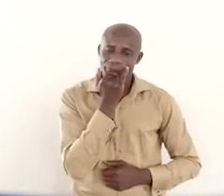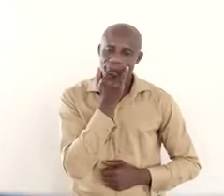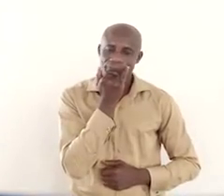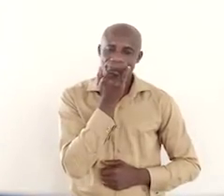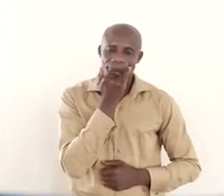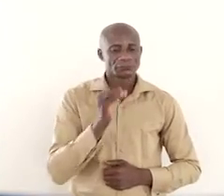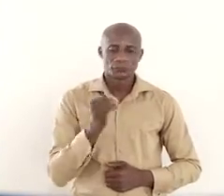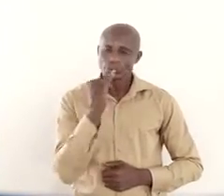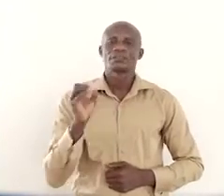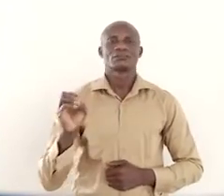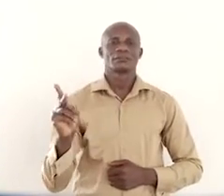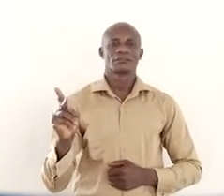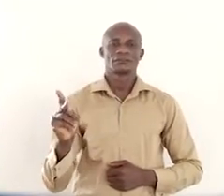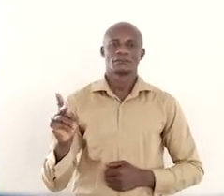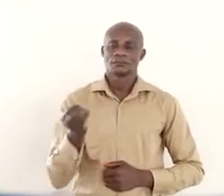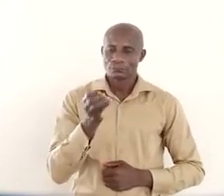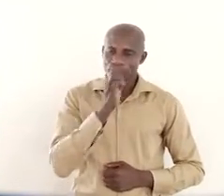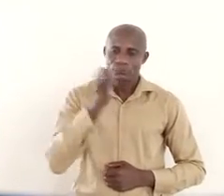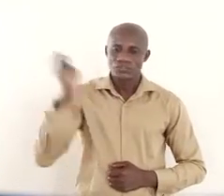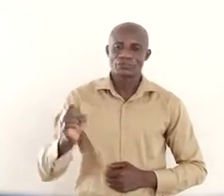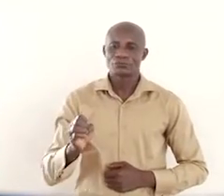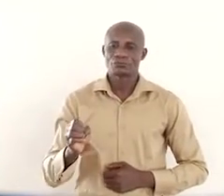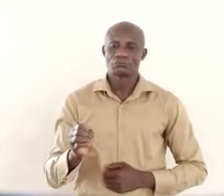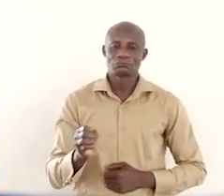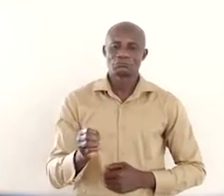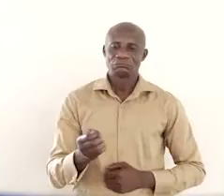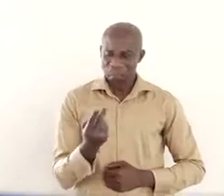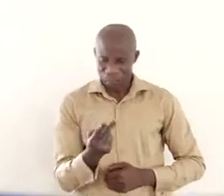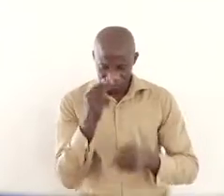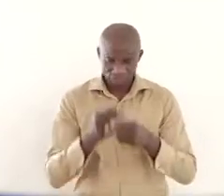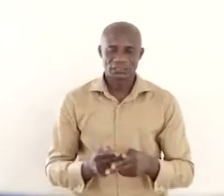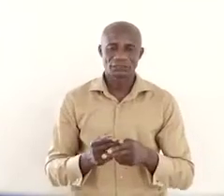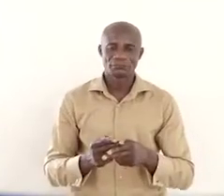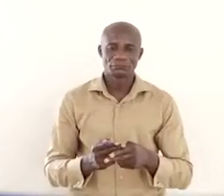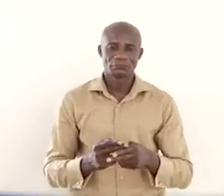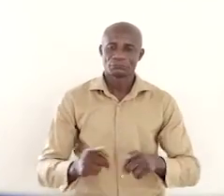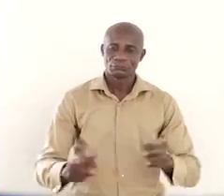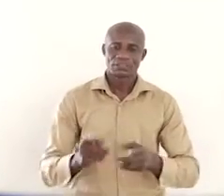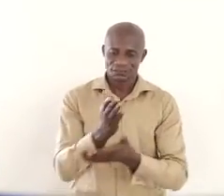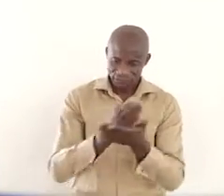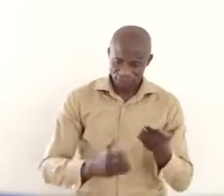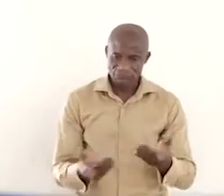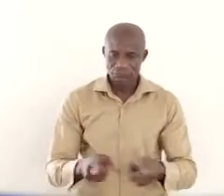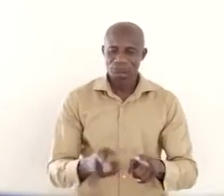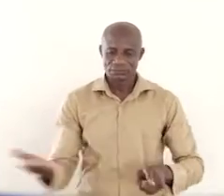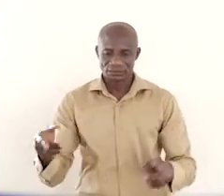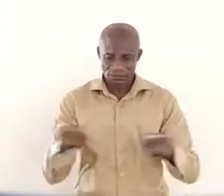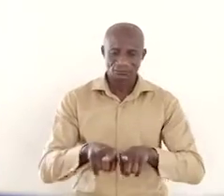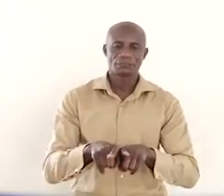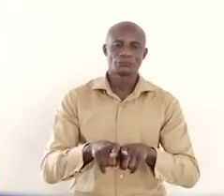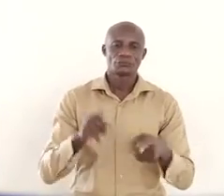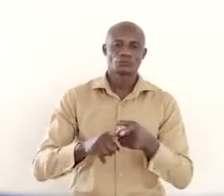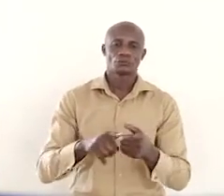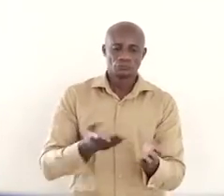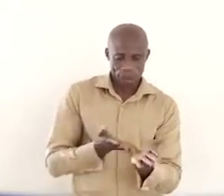okay, it's okay that evil temporarily dominates, but that something has to happen to